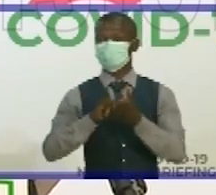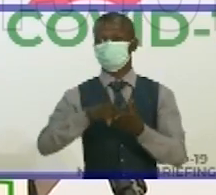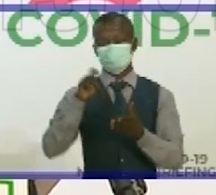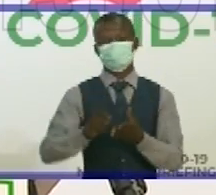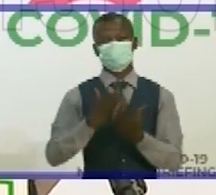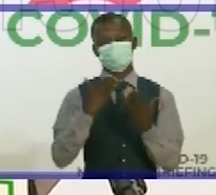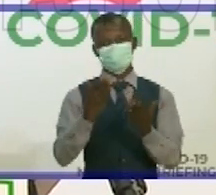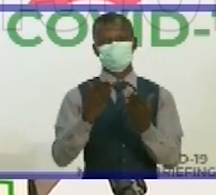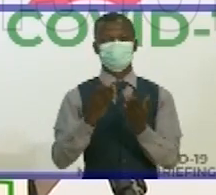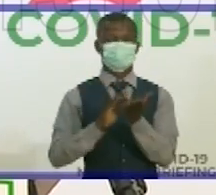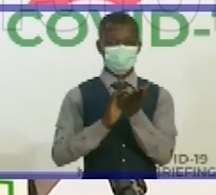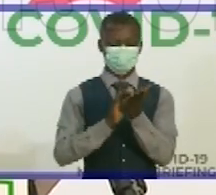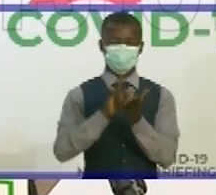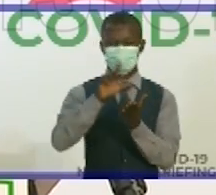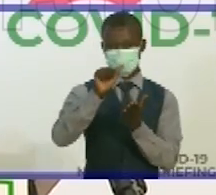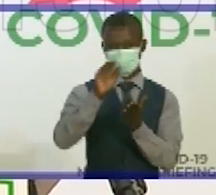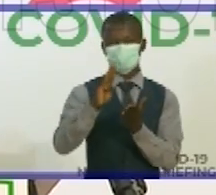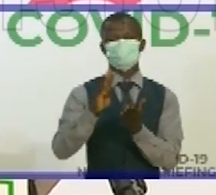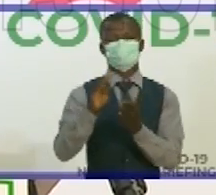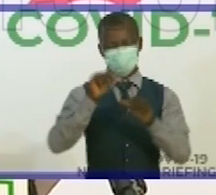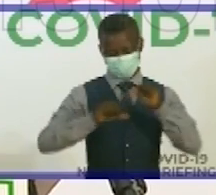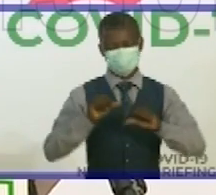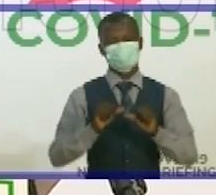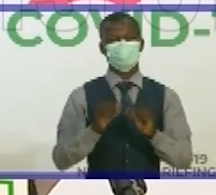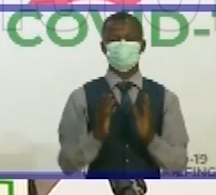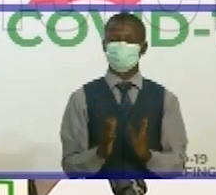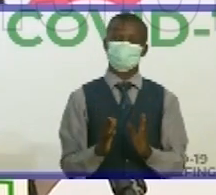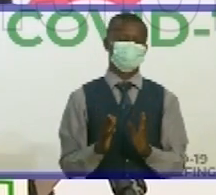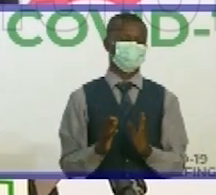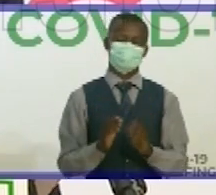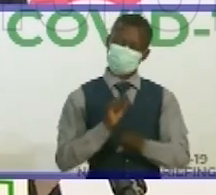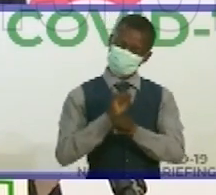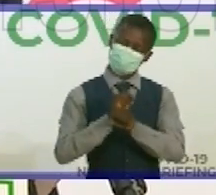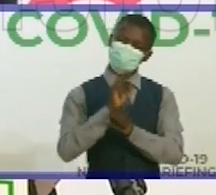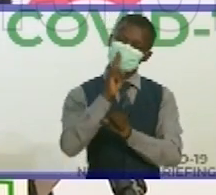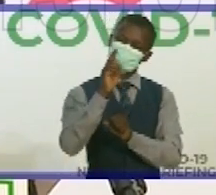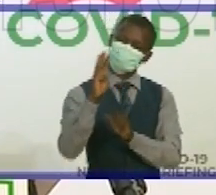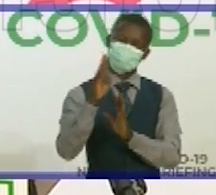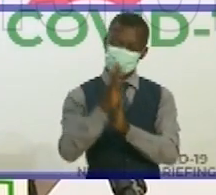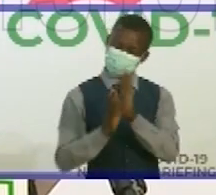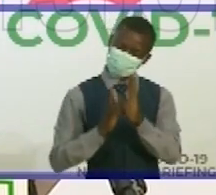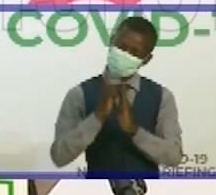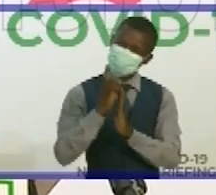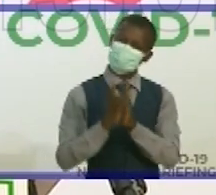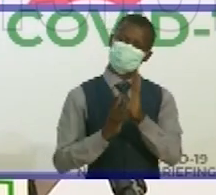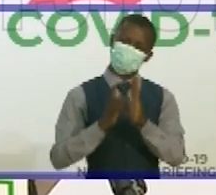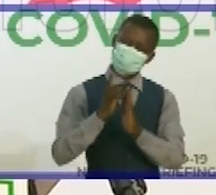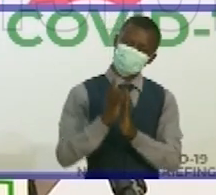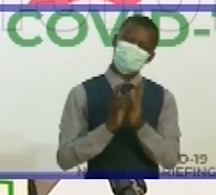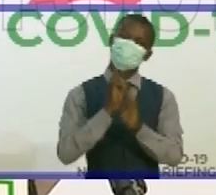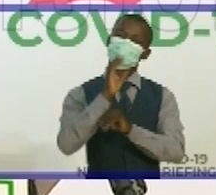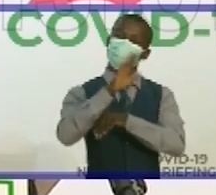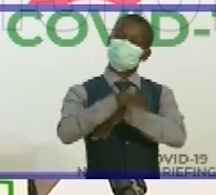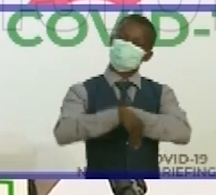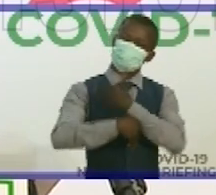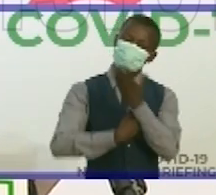this evening are medical lab scientists that do the work. The 24 hours at the National Reference Lab, you find lab